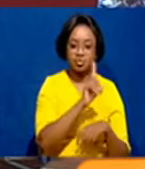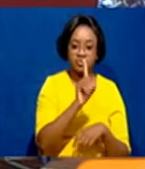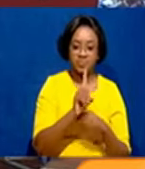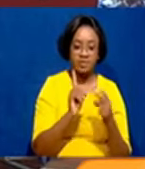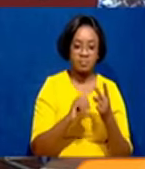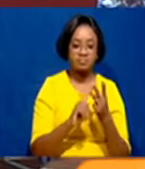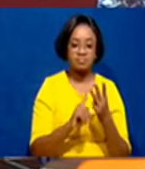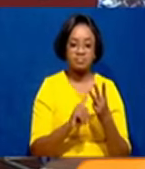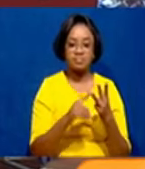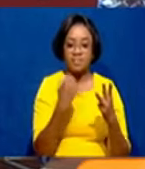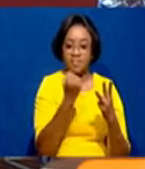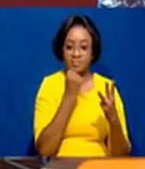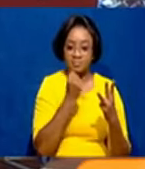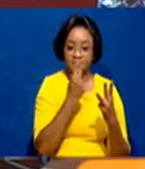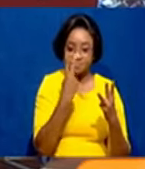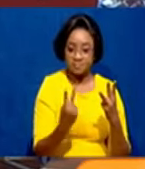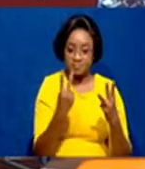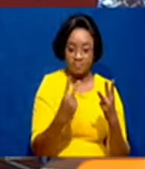May 2nd,